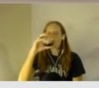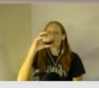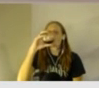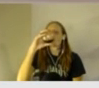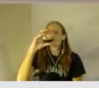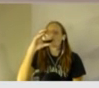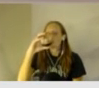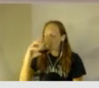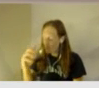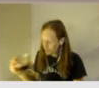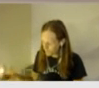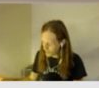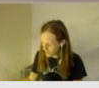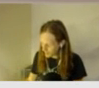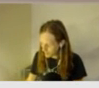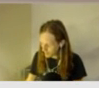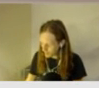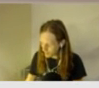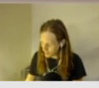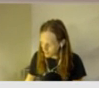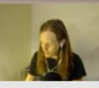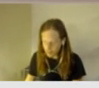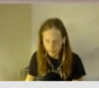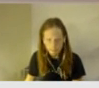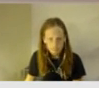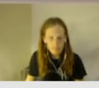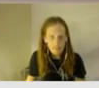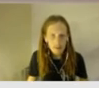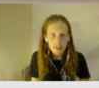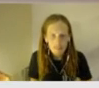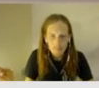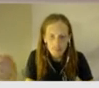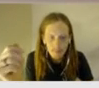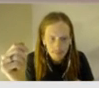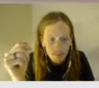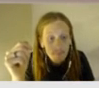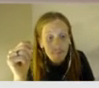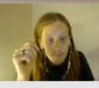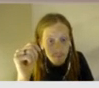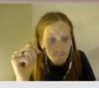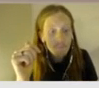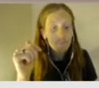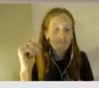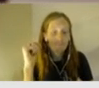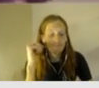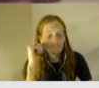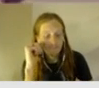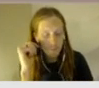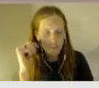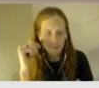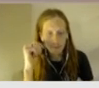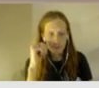if talking to people is really hard for you, so find a way to make photos where you don't have to talk to people. For me, talking to